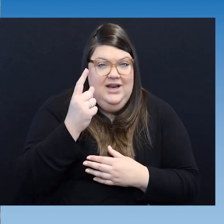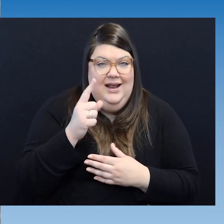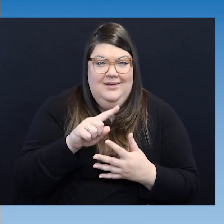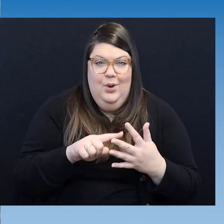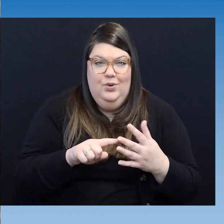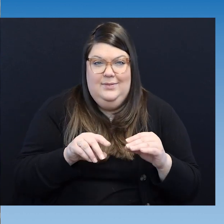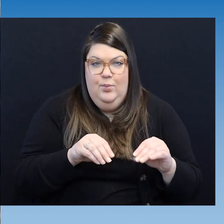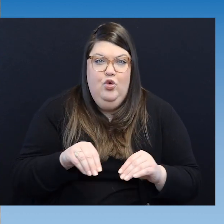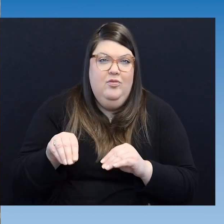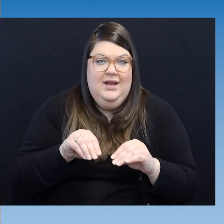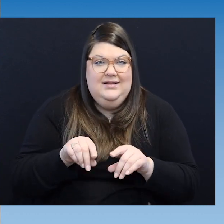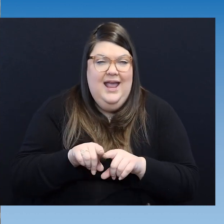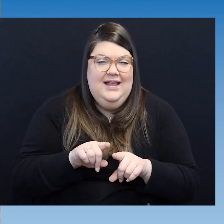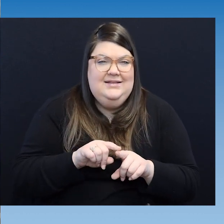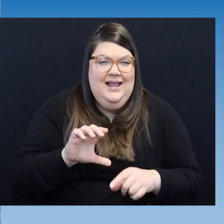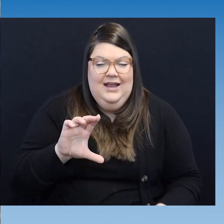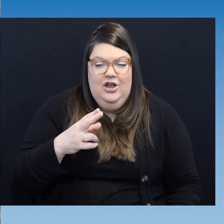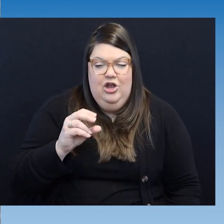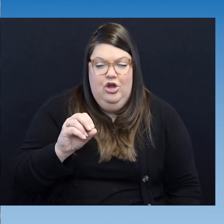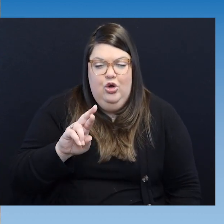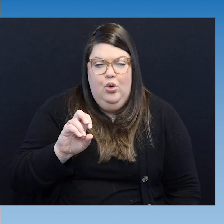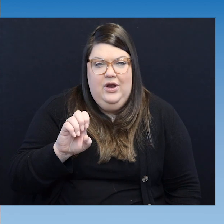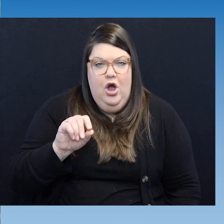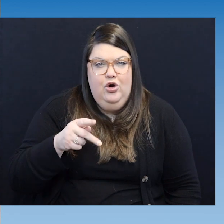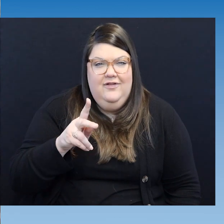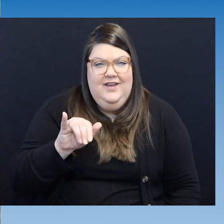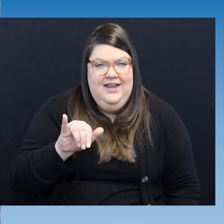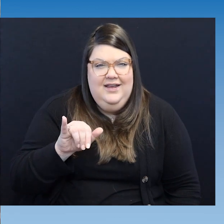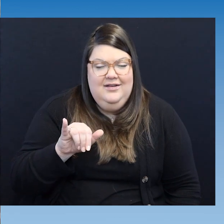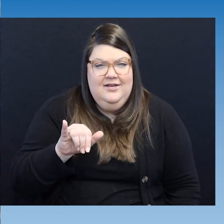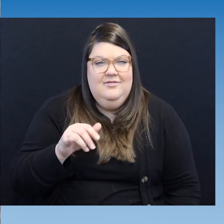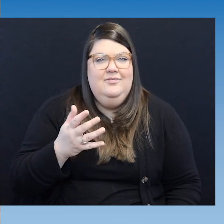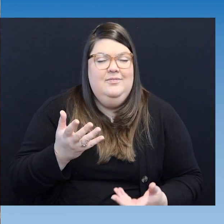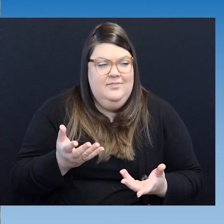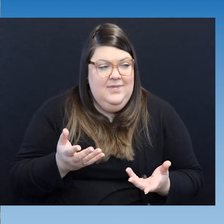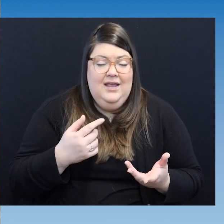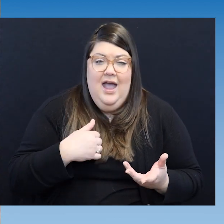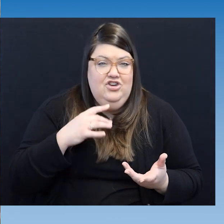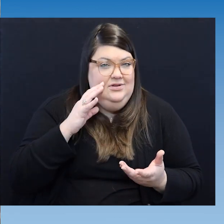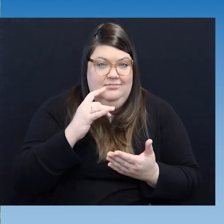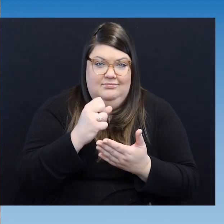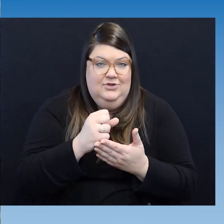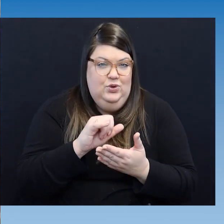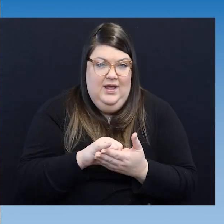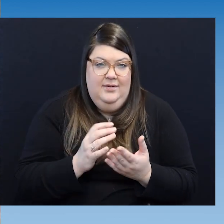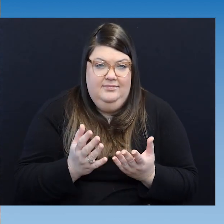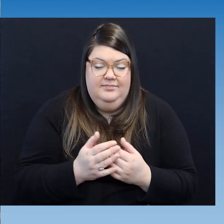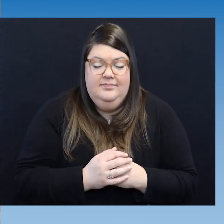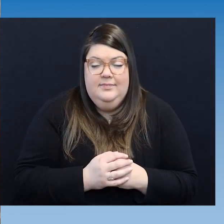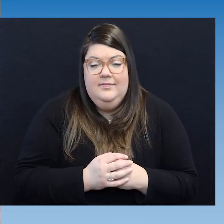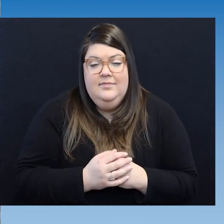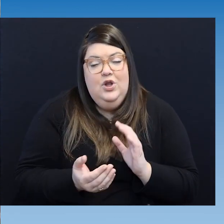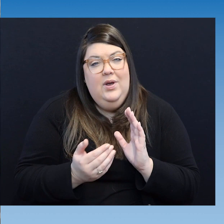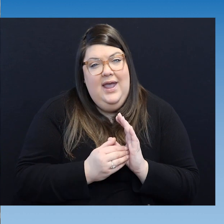movements as a kind of choreography. And so that just drew me to this. I think that, you know, again, really, I think